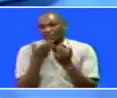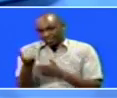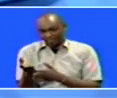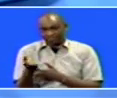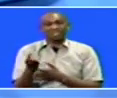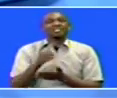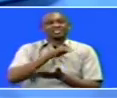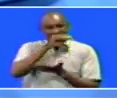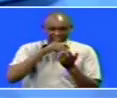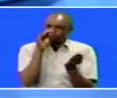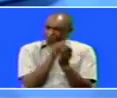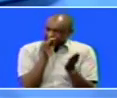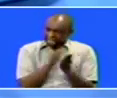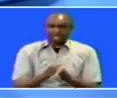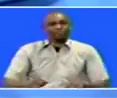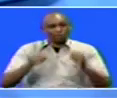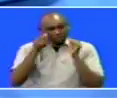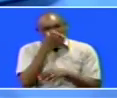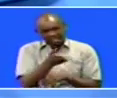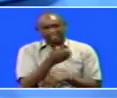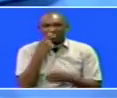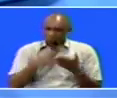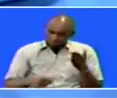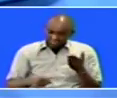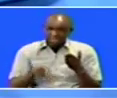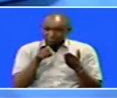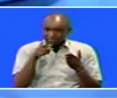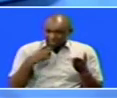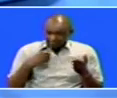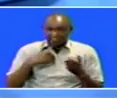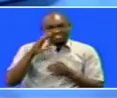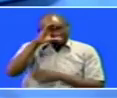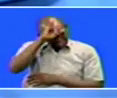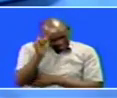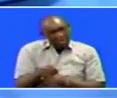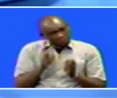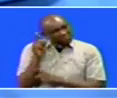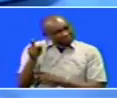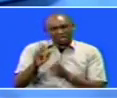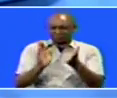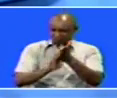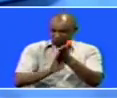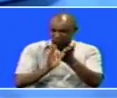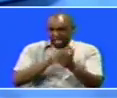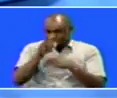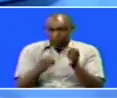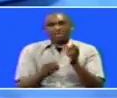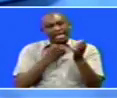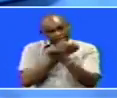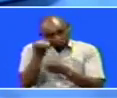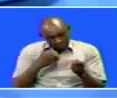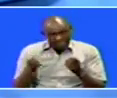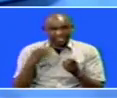And Central Bank Governor Dr. Patrick Njoroge has hailed the move by Chief Justice David Maraga on setting up of the